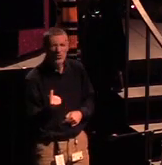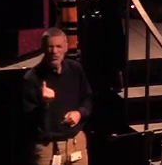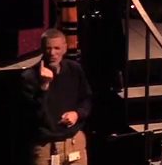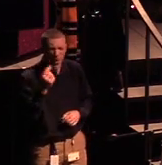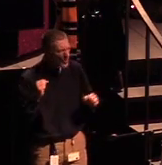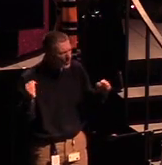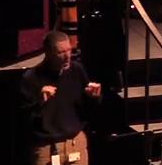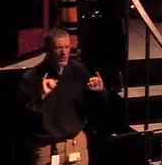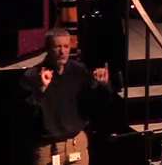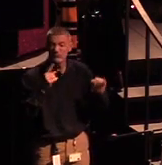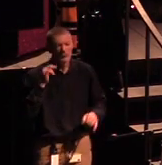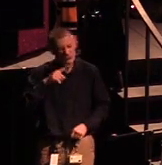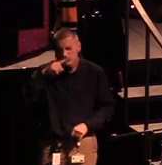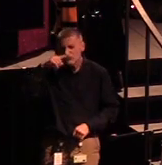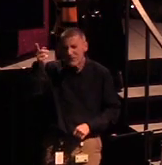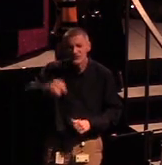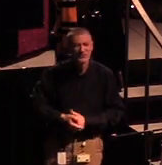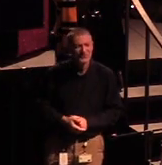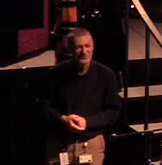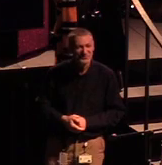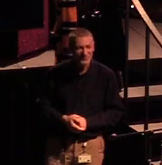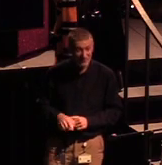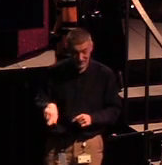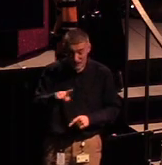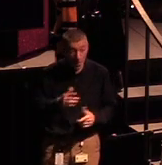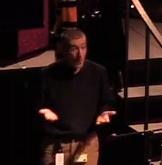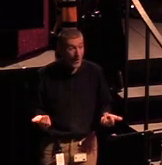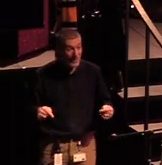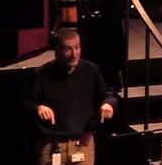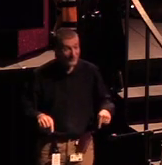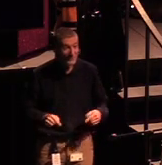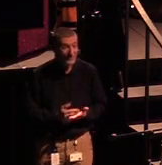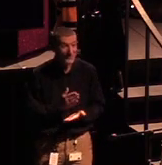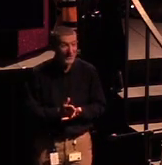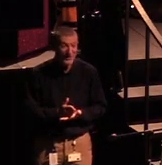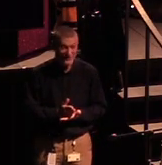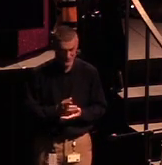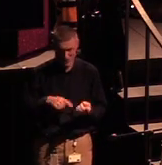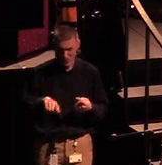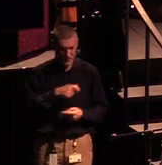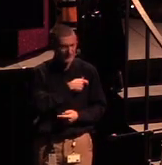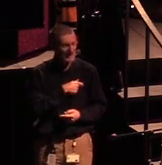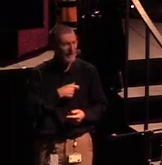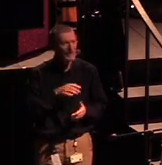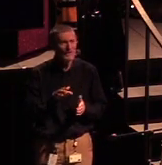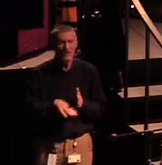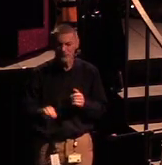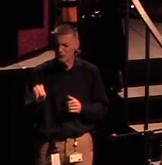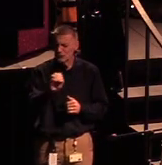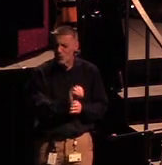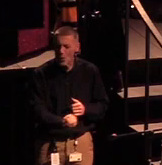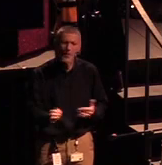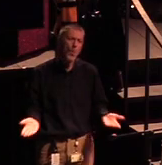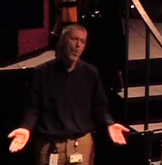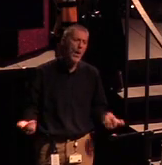what it does to our weather completely rubbish and you're very very welcome especially all of the delegates from across Europe and